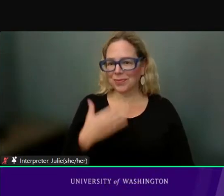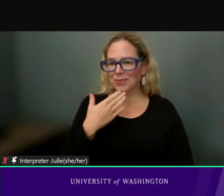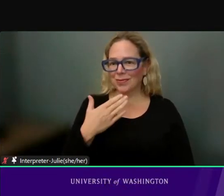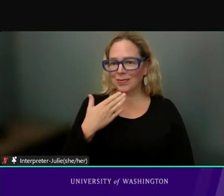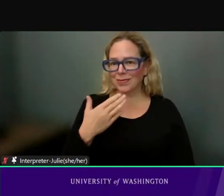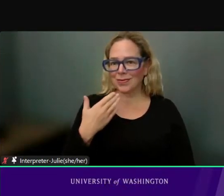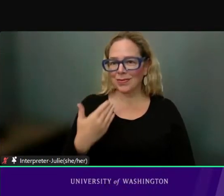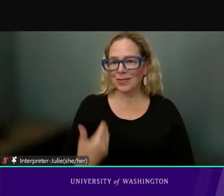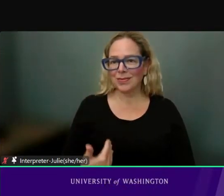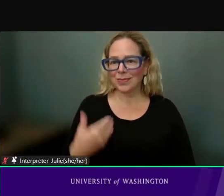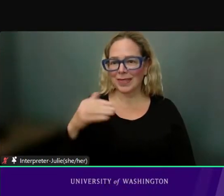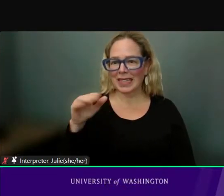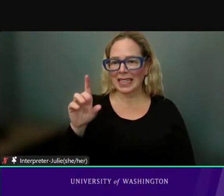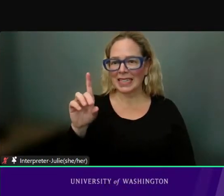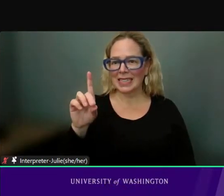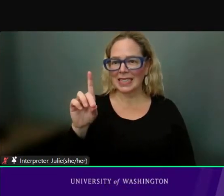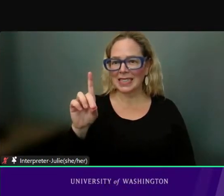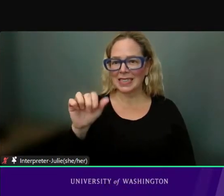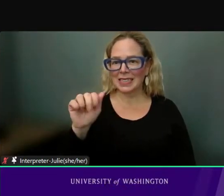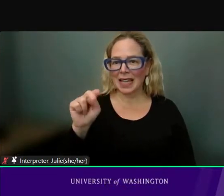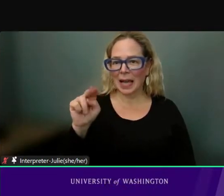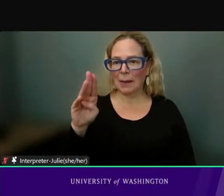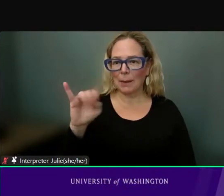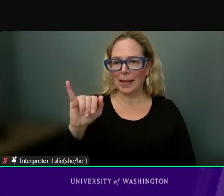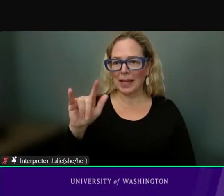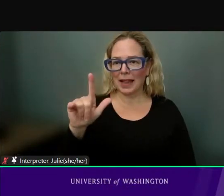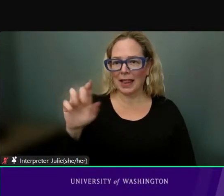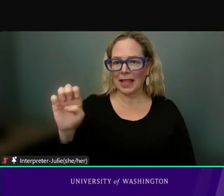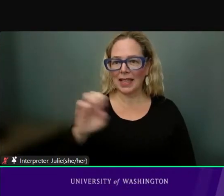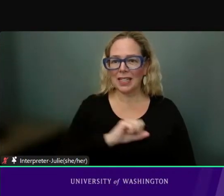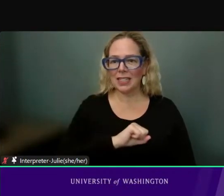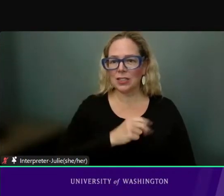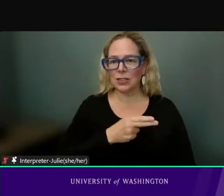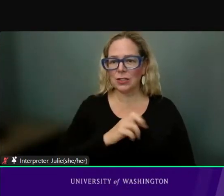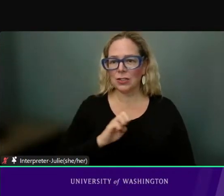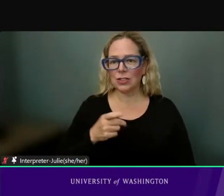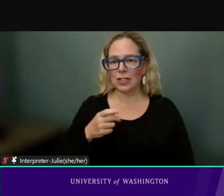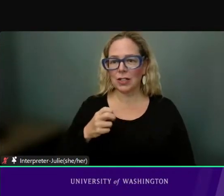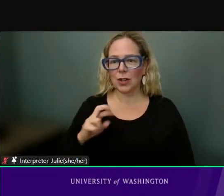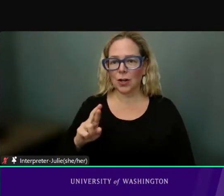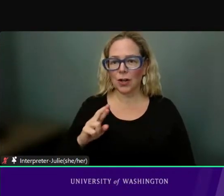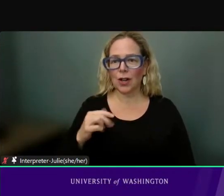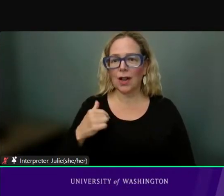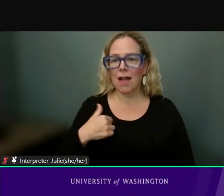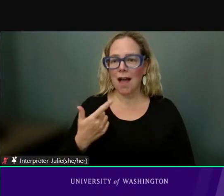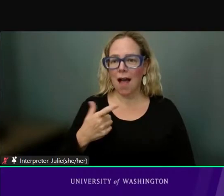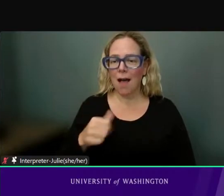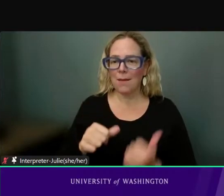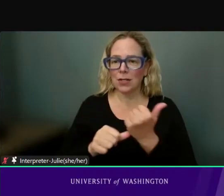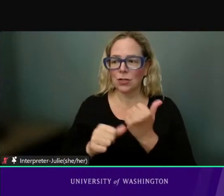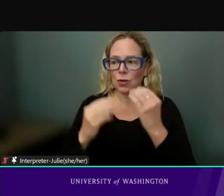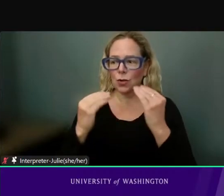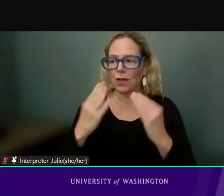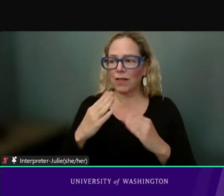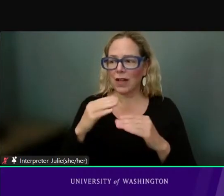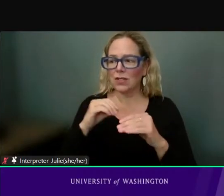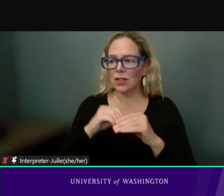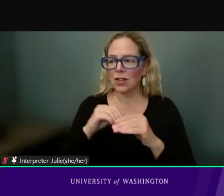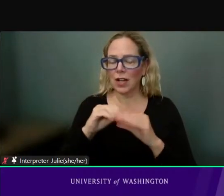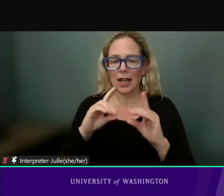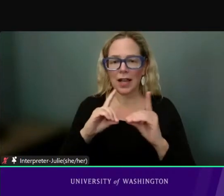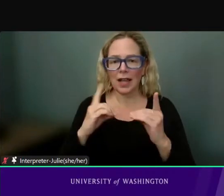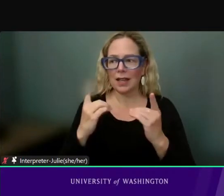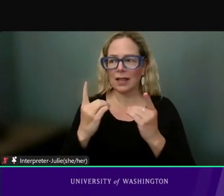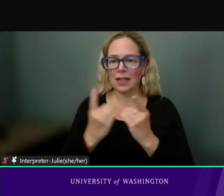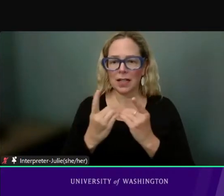My name is Danby Lee. I'm using a she, her pronouns. I'm an associate professor in the Department of Rehab